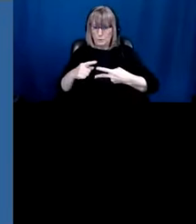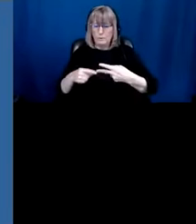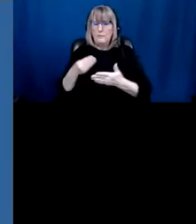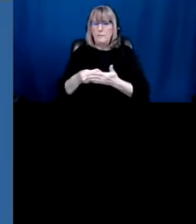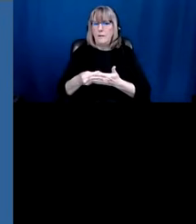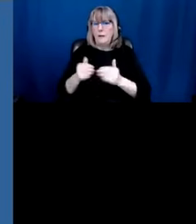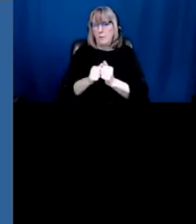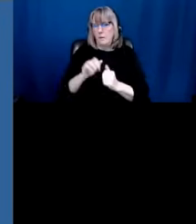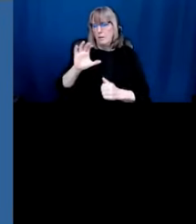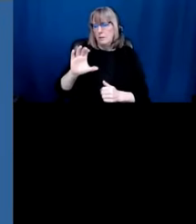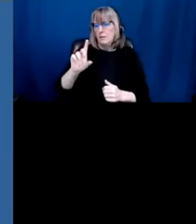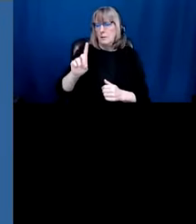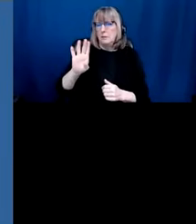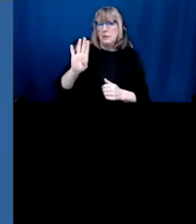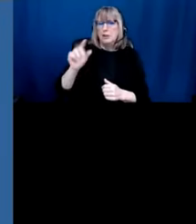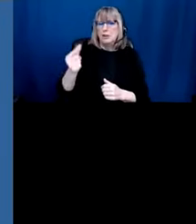Laboral.